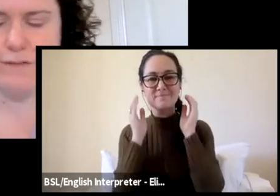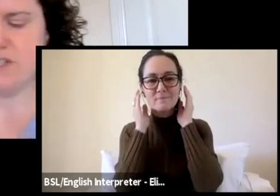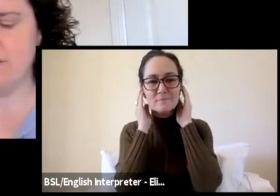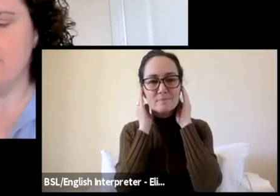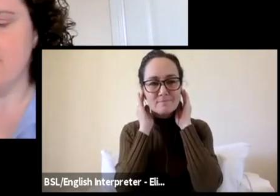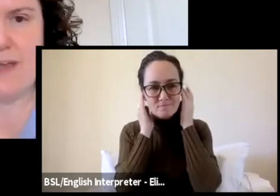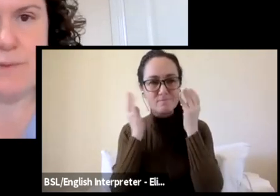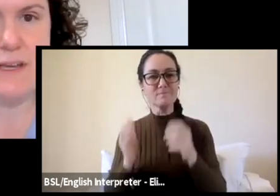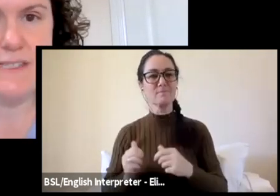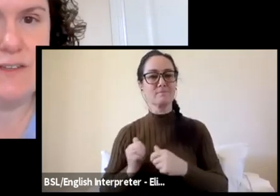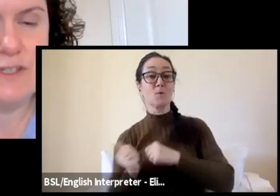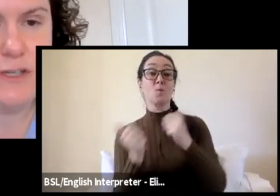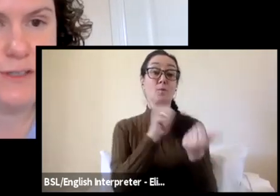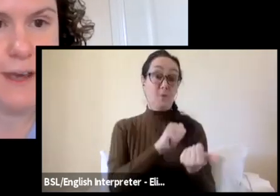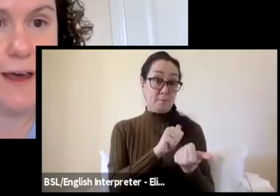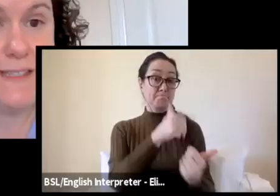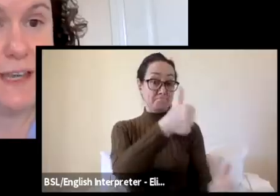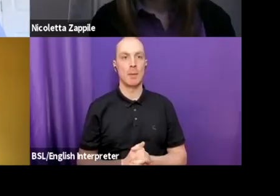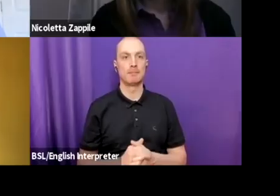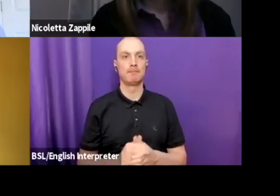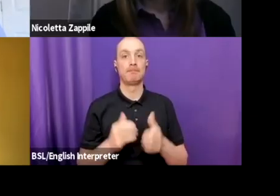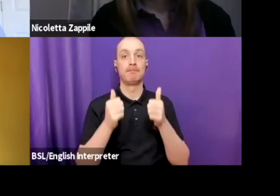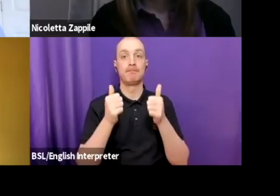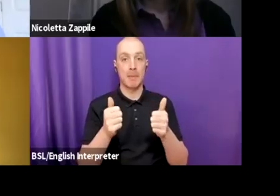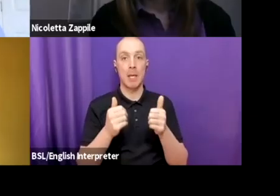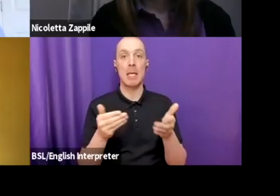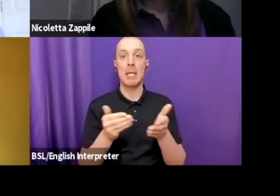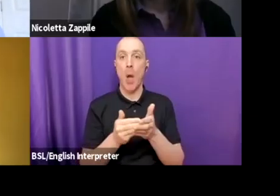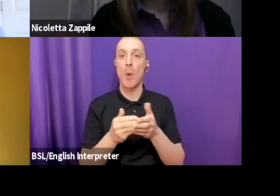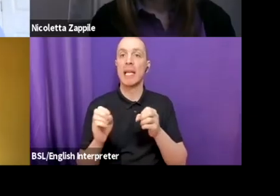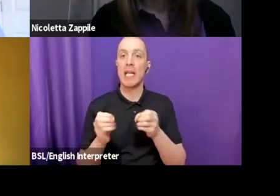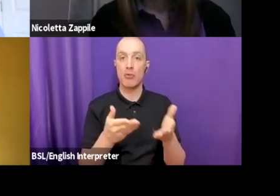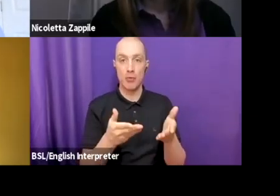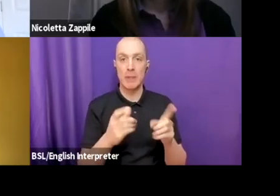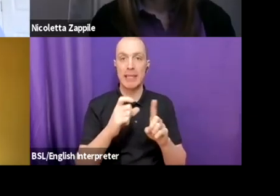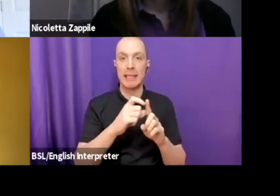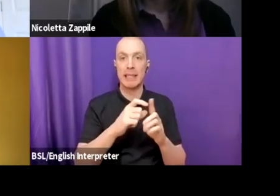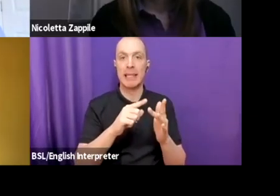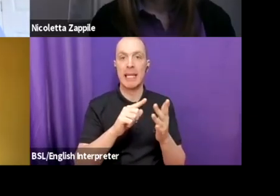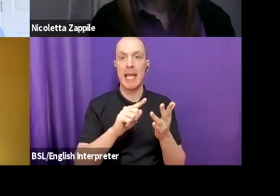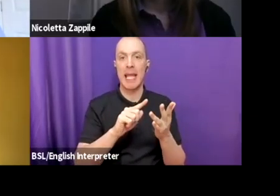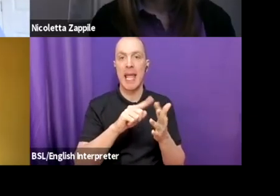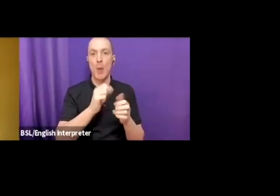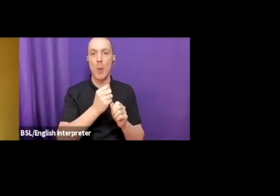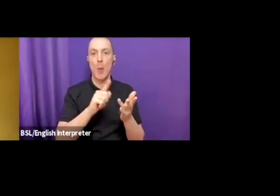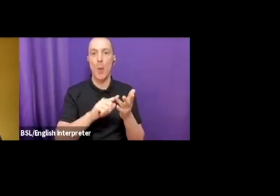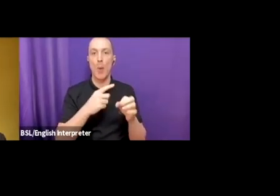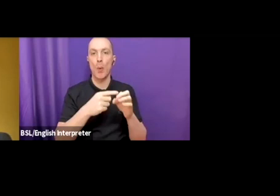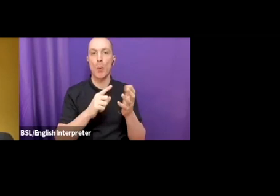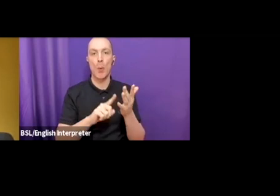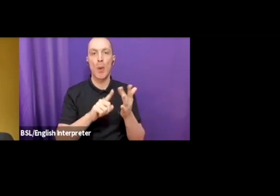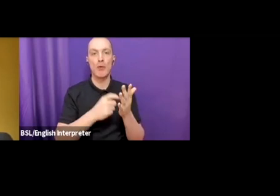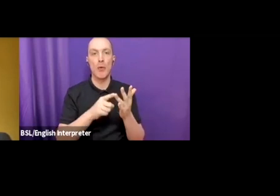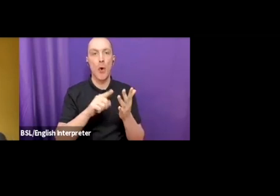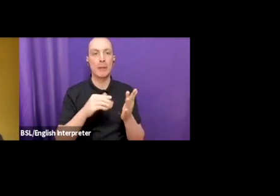without further ado, I am going to introduce Diego Quiroz. He is our Policy and International Officer at the Commission.